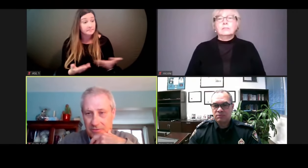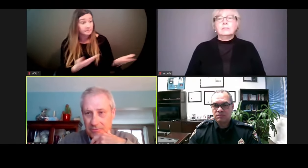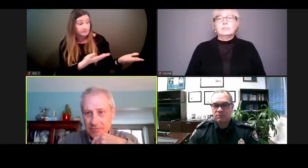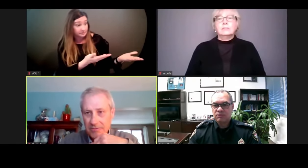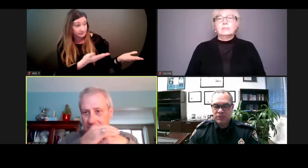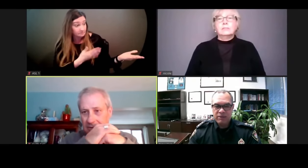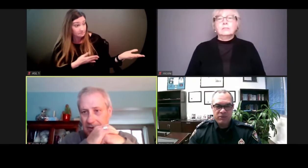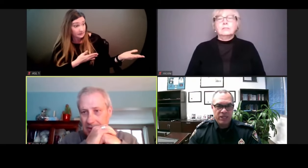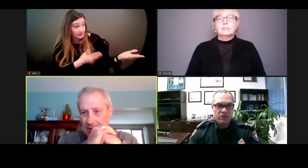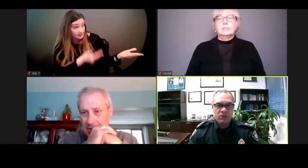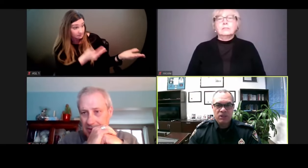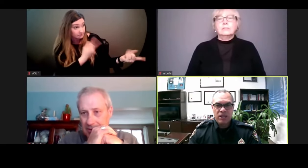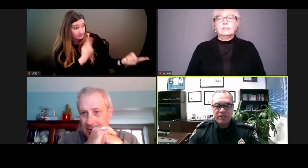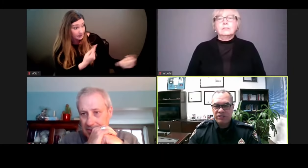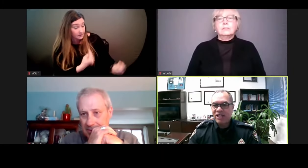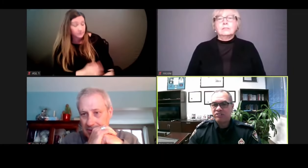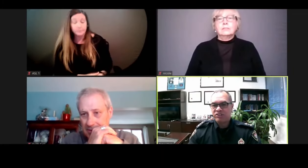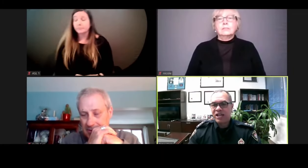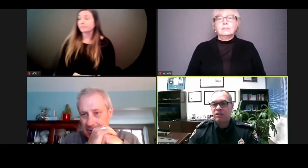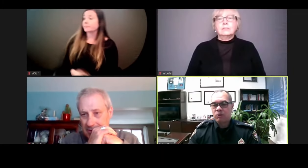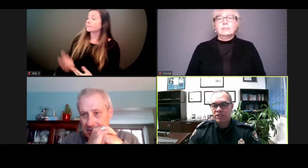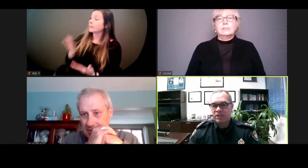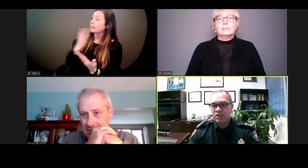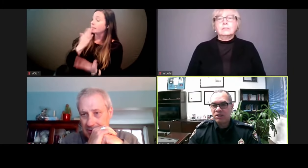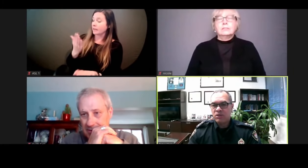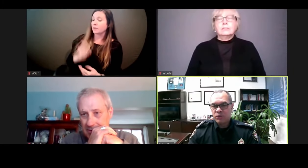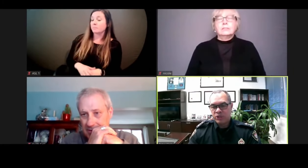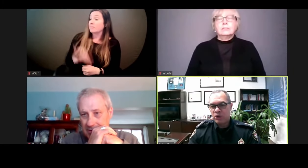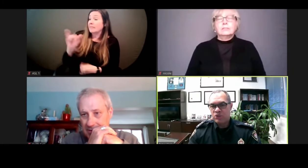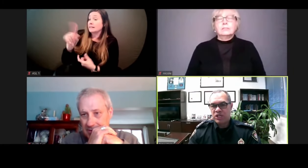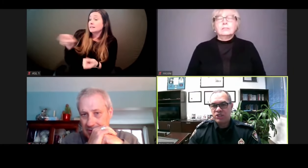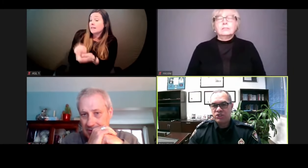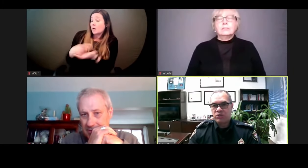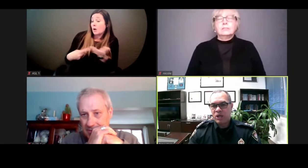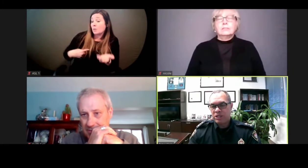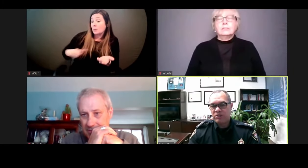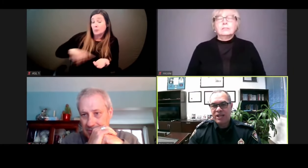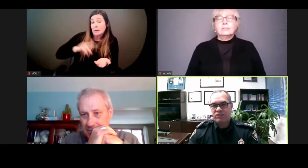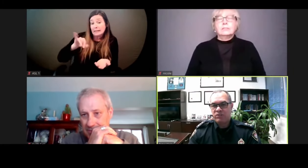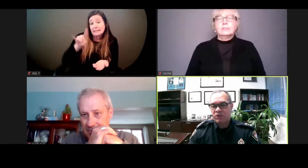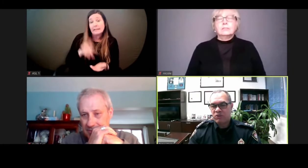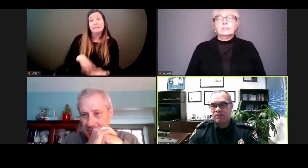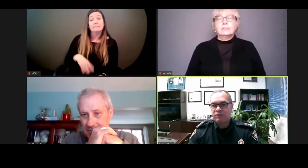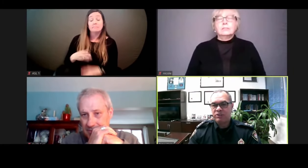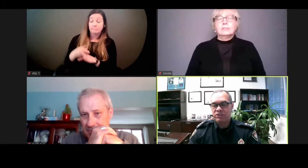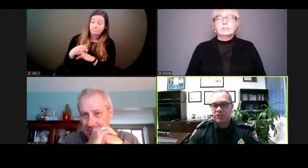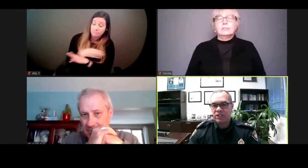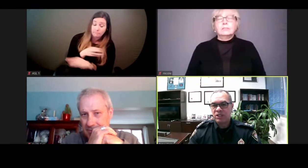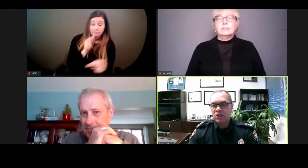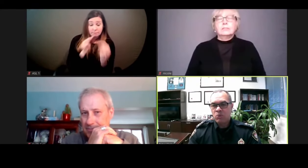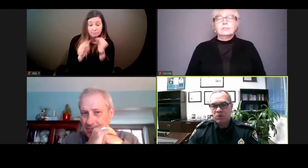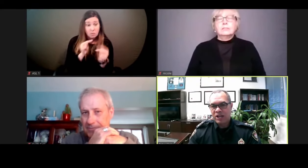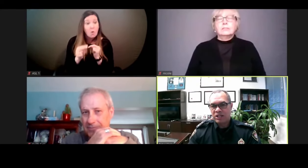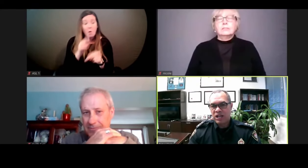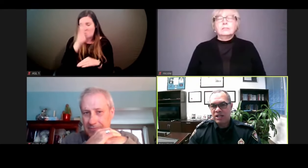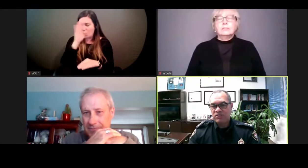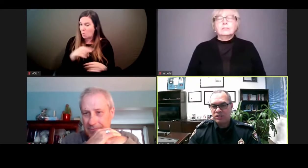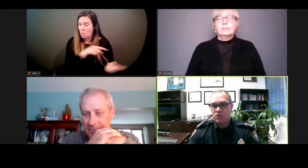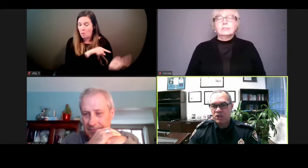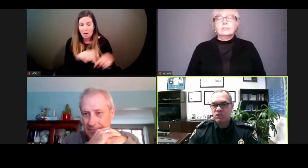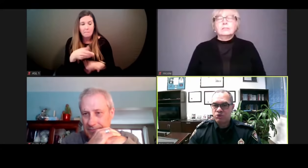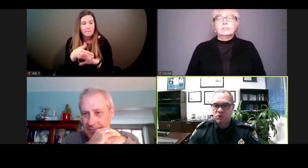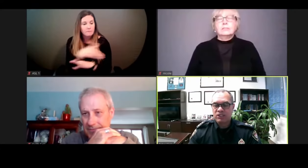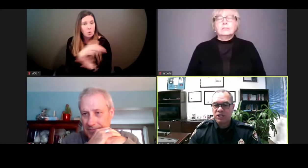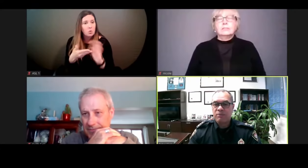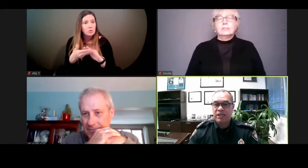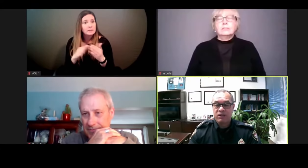Please do. Thank you. And that's exactly what we did. Through negotiation, well in advance of their arrival to the city, we recognized that the